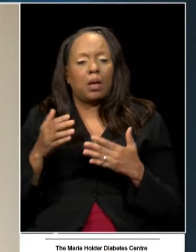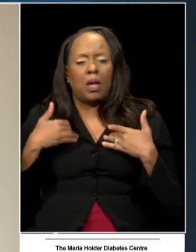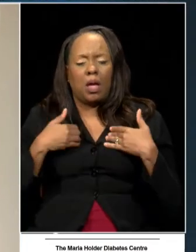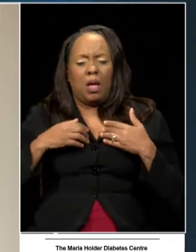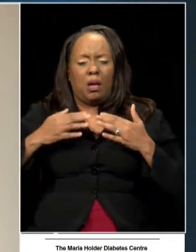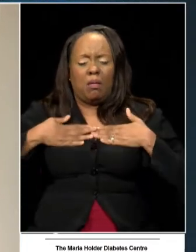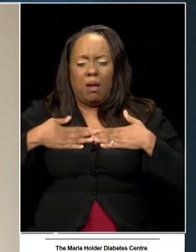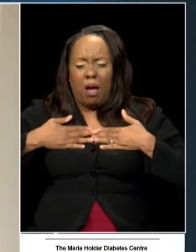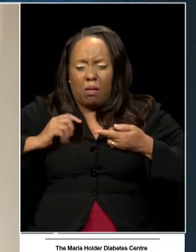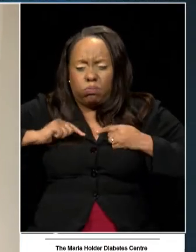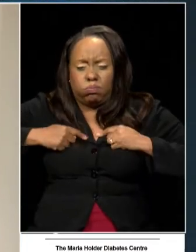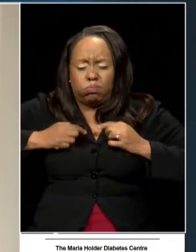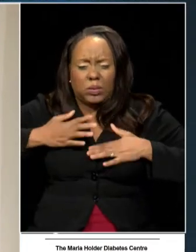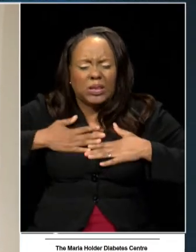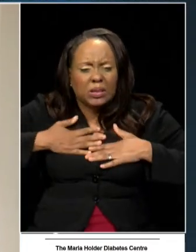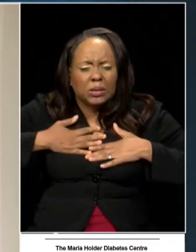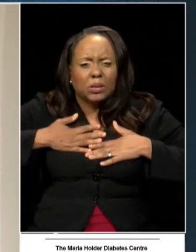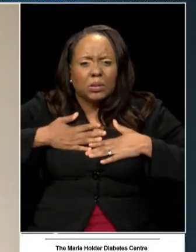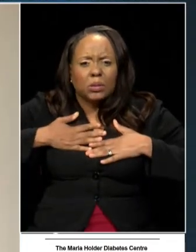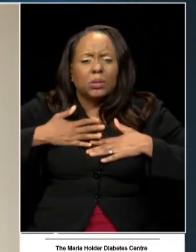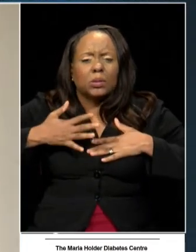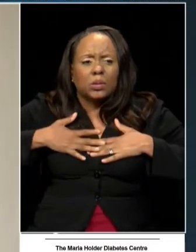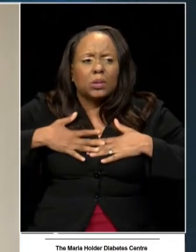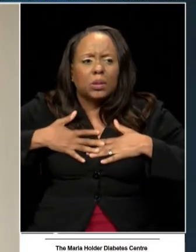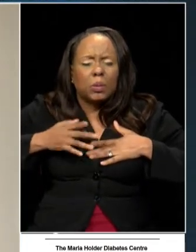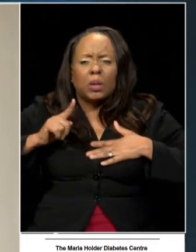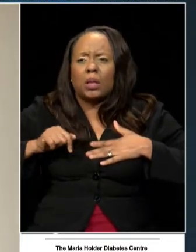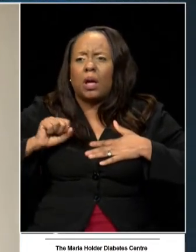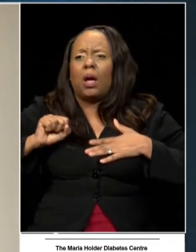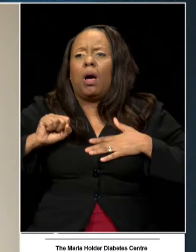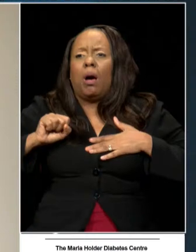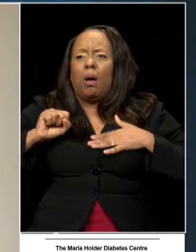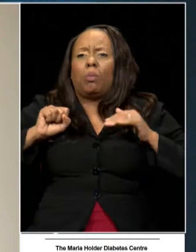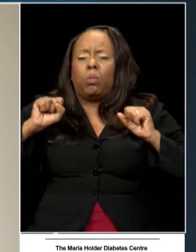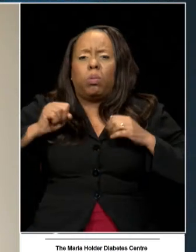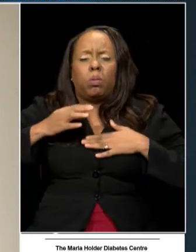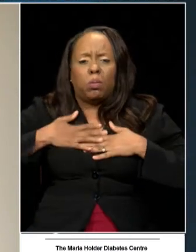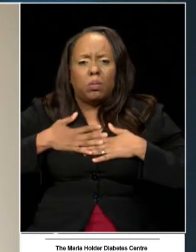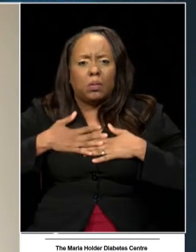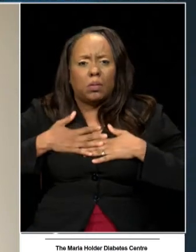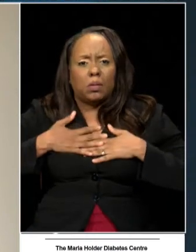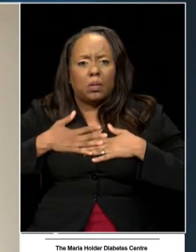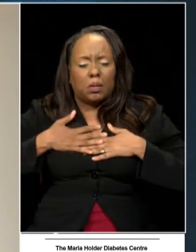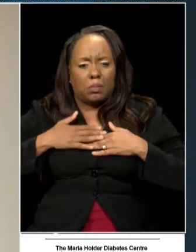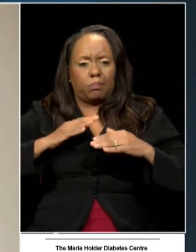pain at a certain level of exertion because of the blockage.